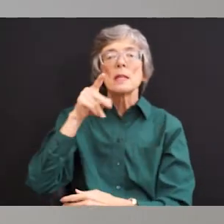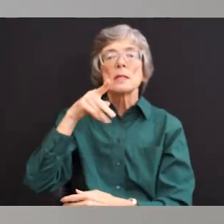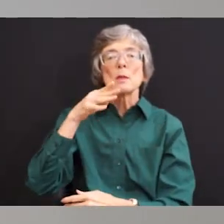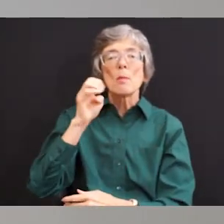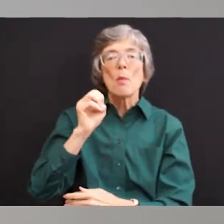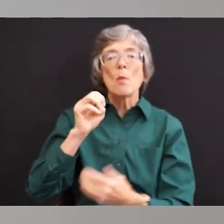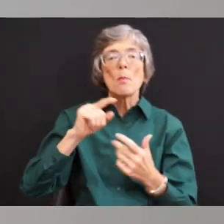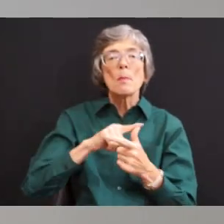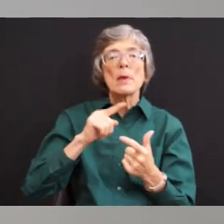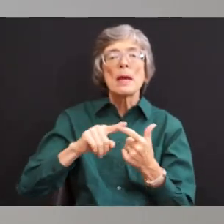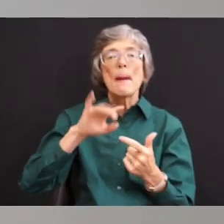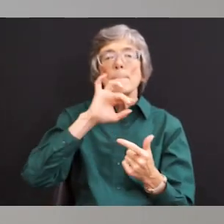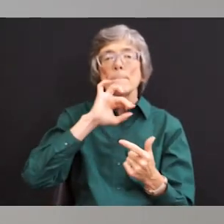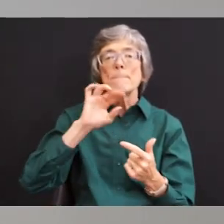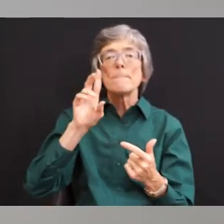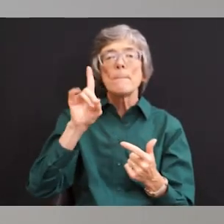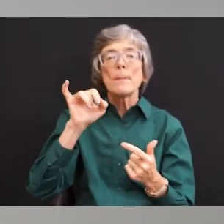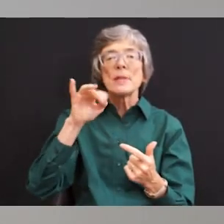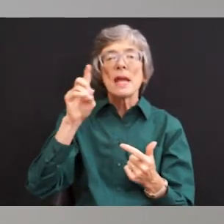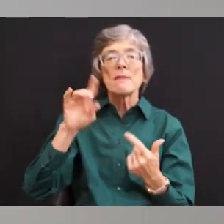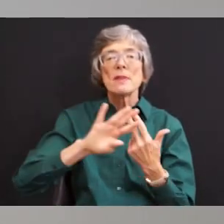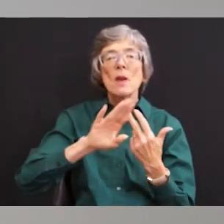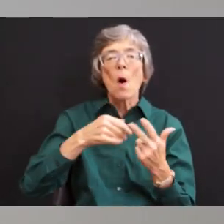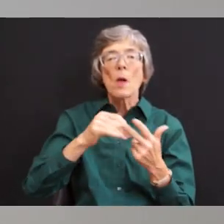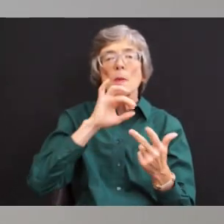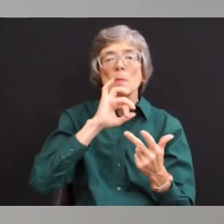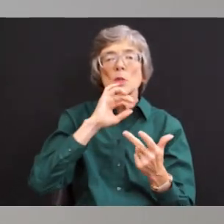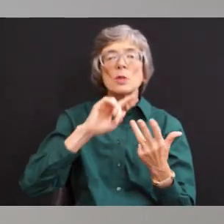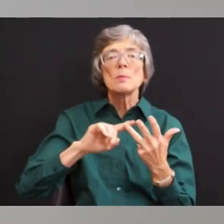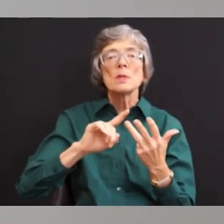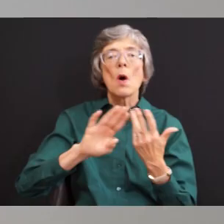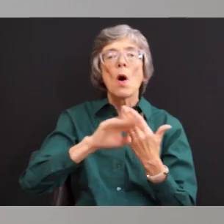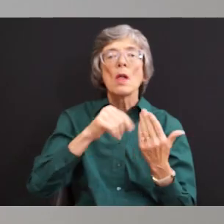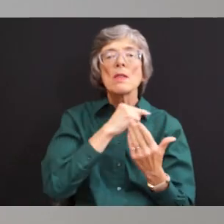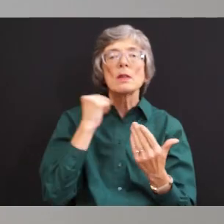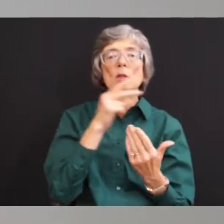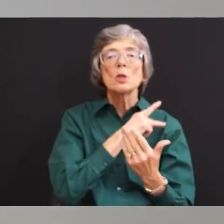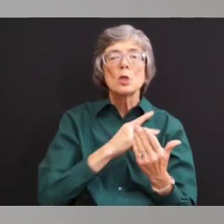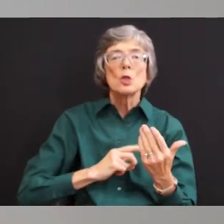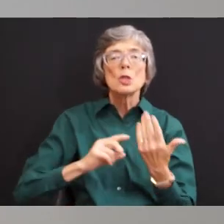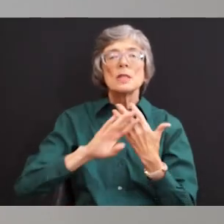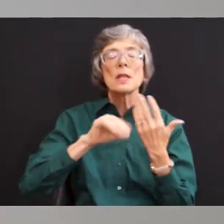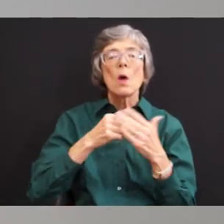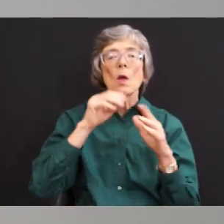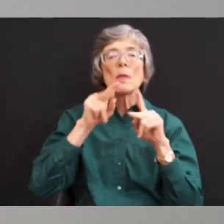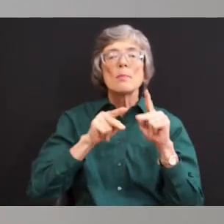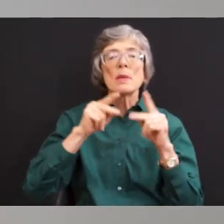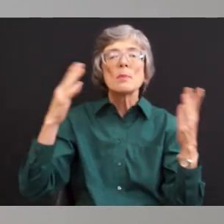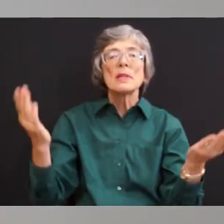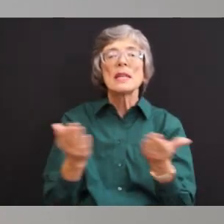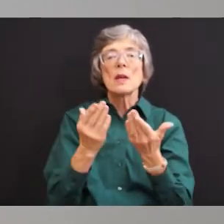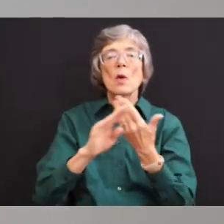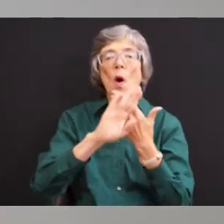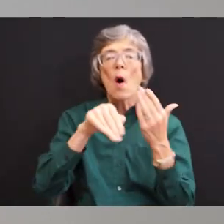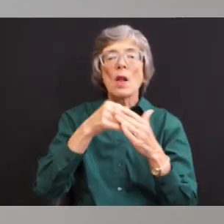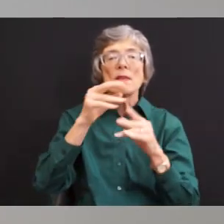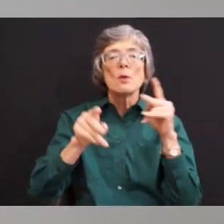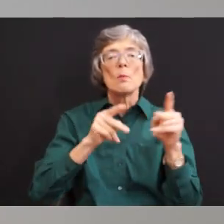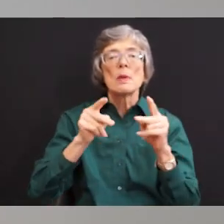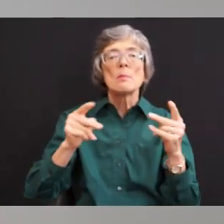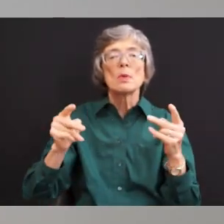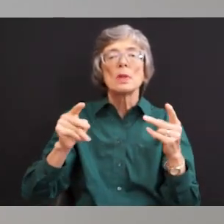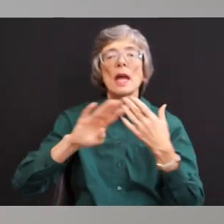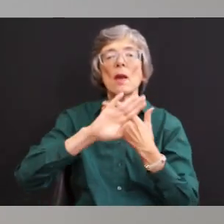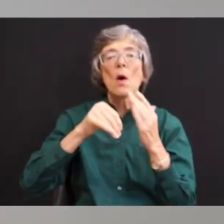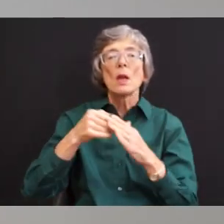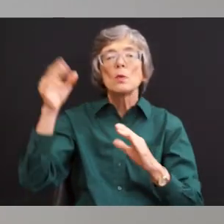of bishops, all the clergy, those who take part in this offering, those gathered here before you, your entire people, and all who seek you with a